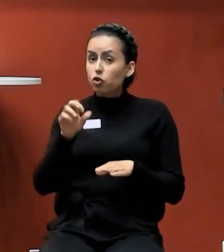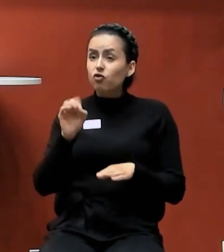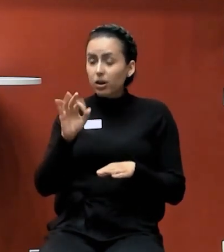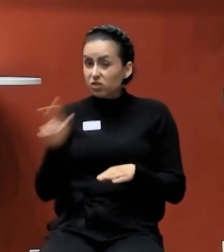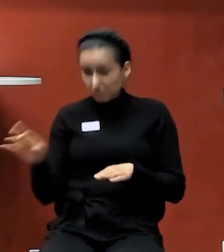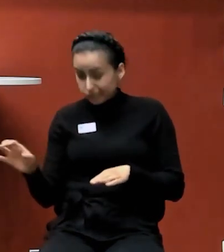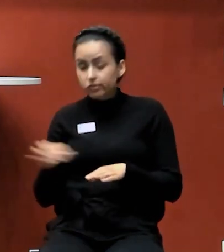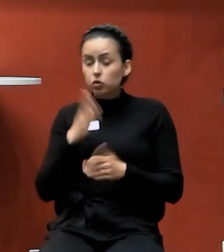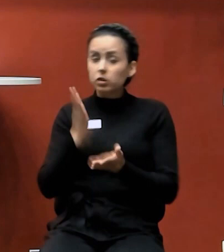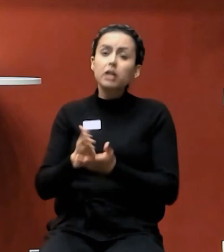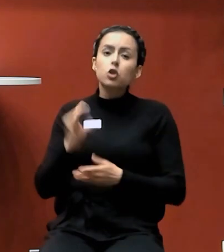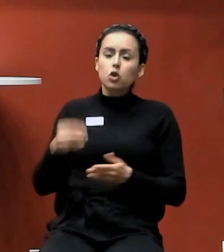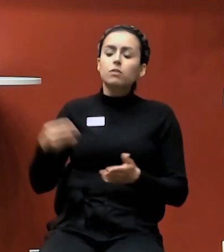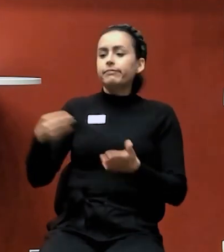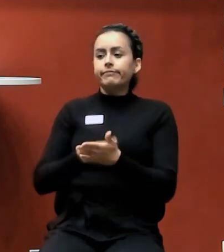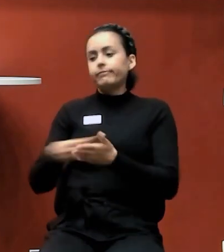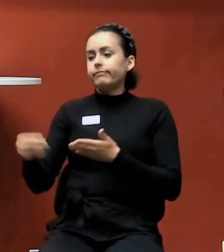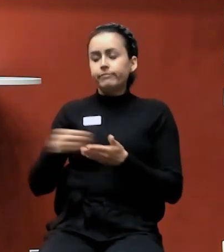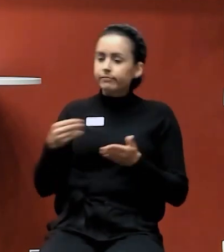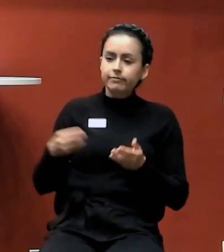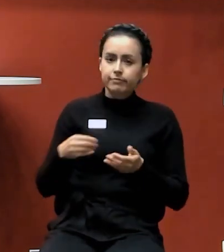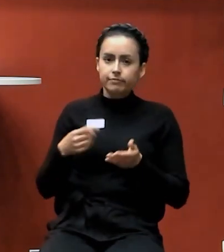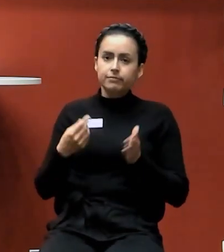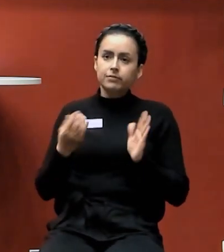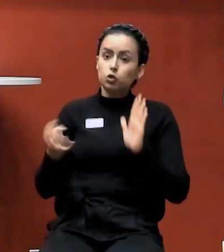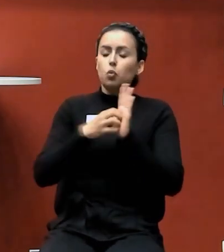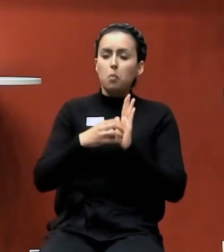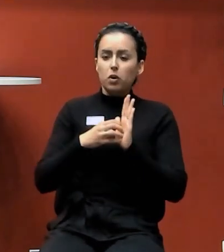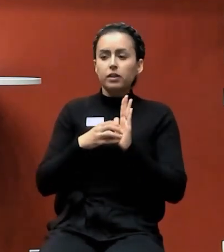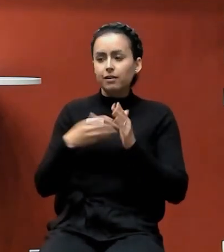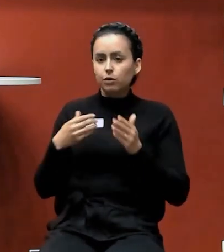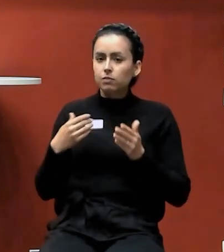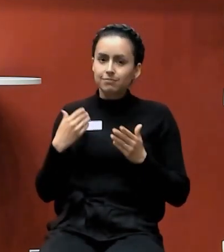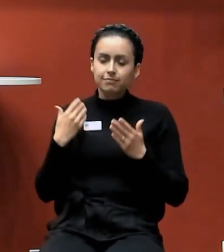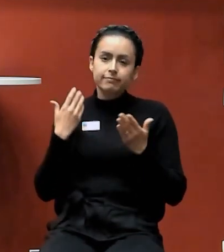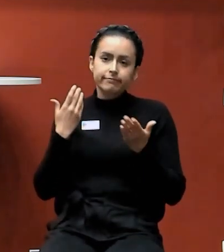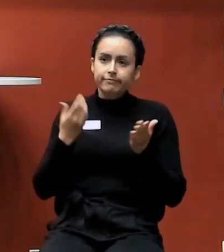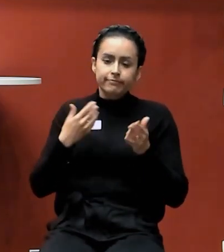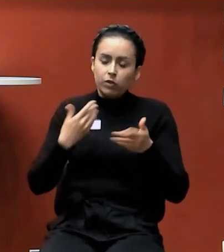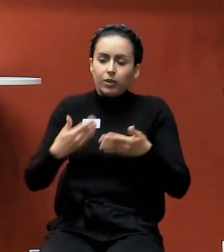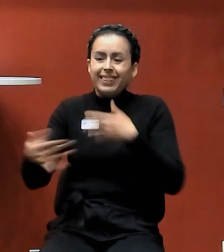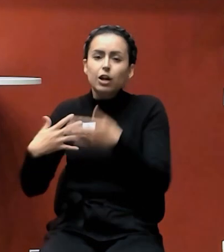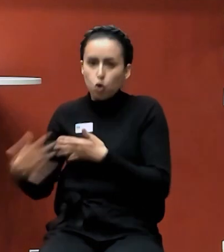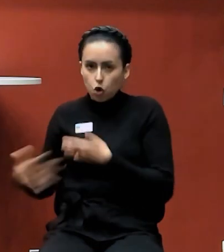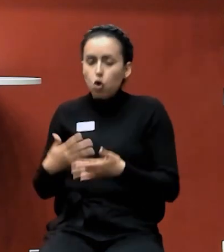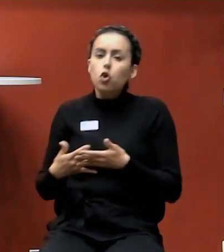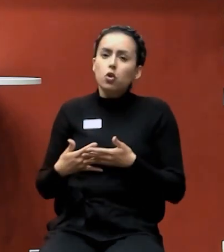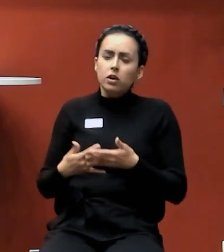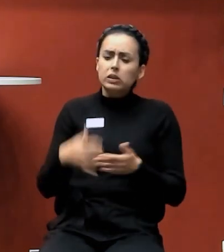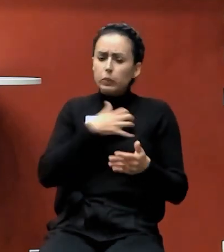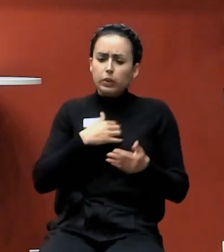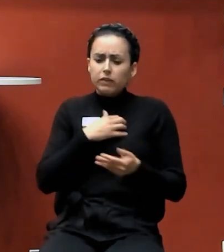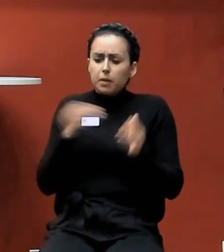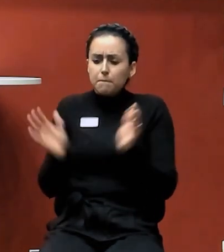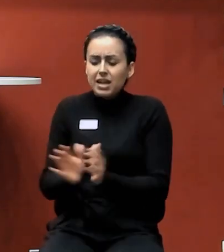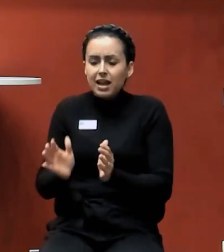Okay. Perfunctory or symbolic effort to do a particular thing, especially by recruiting a small